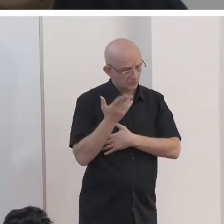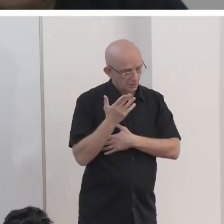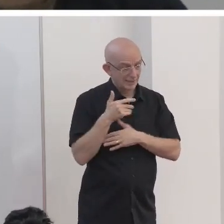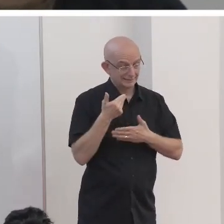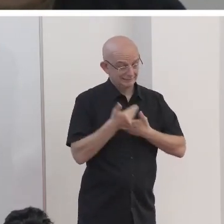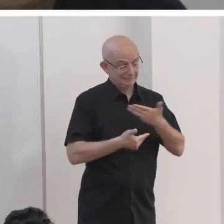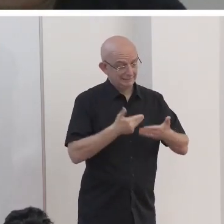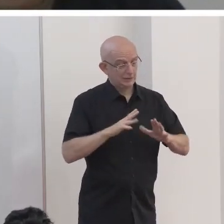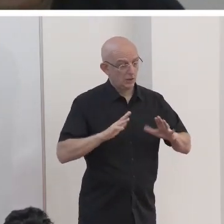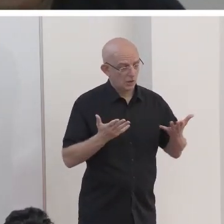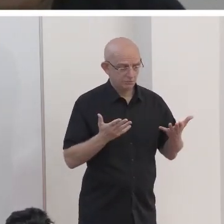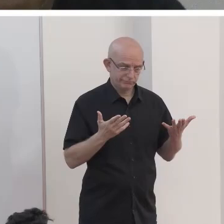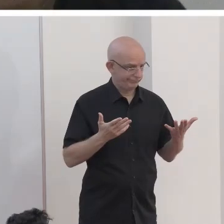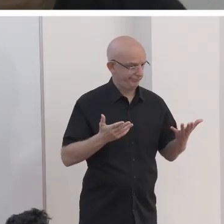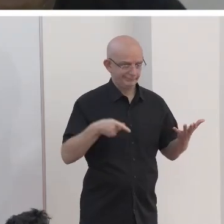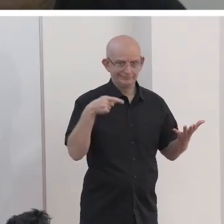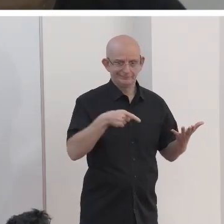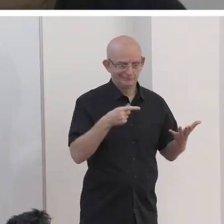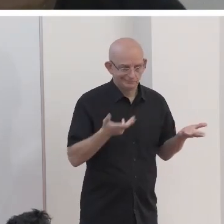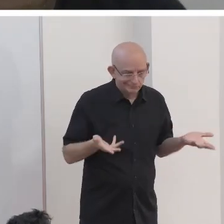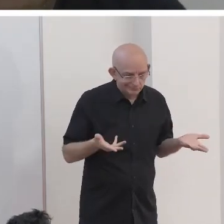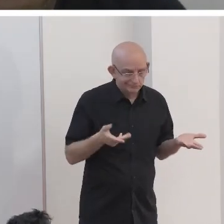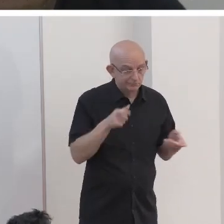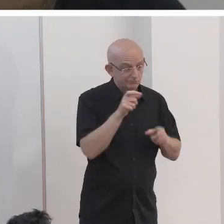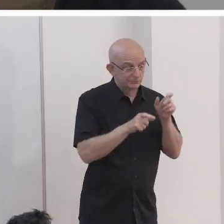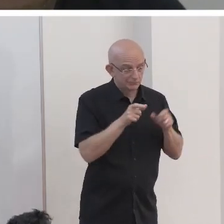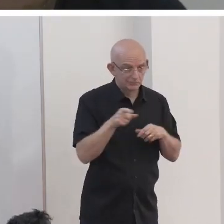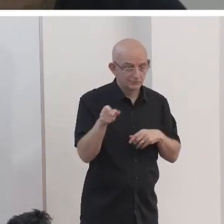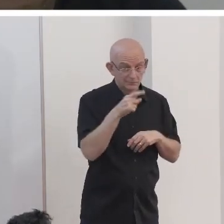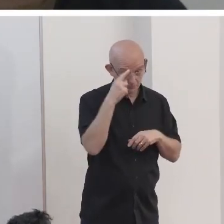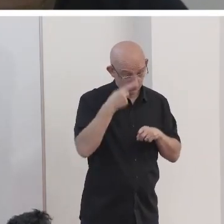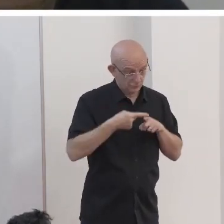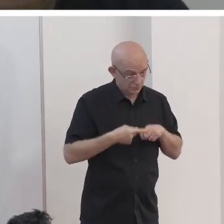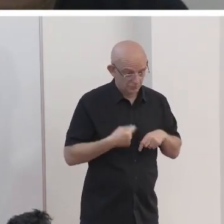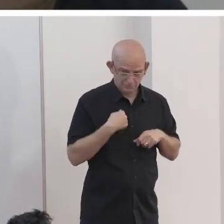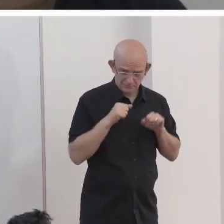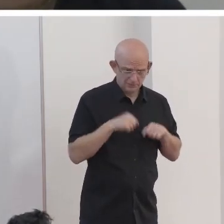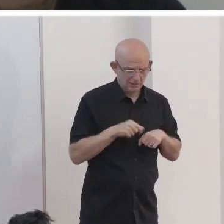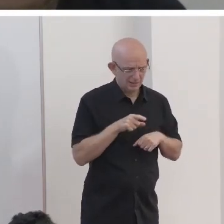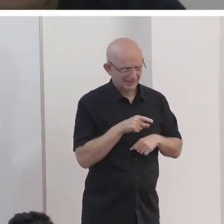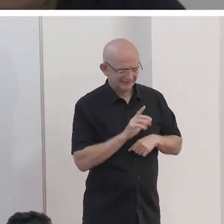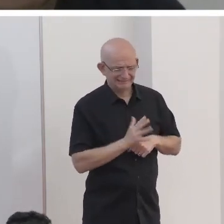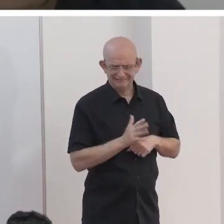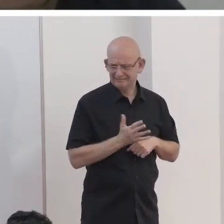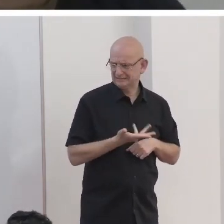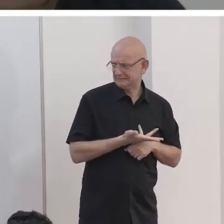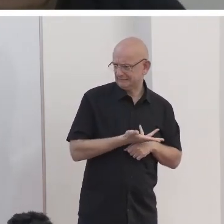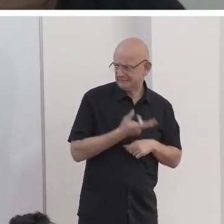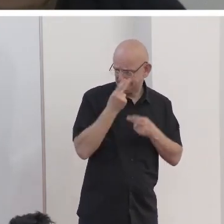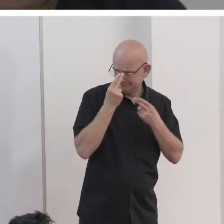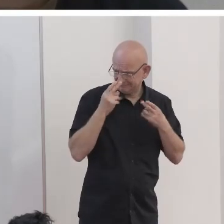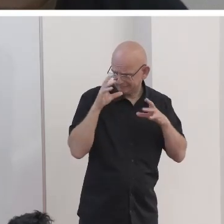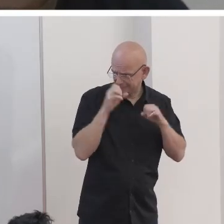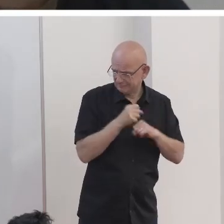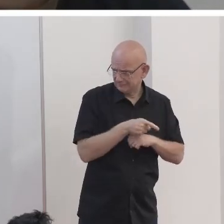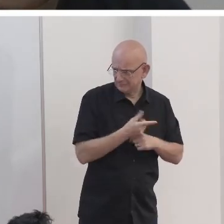to, even they are not willing to see that what can we do or what we can't do. There are some limitations within